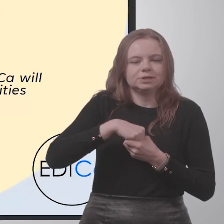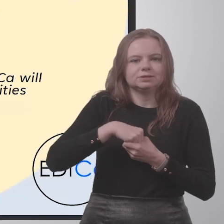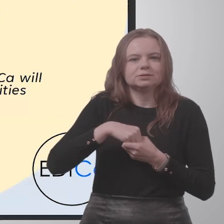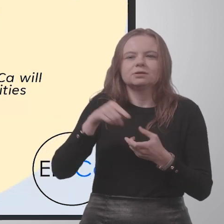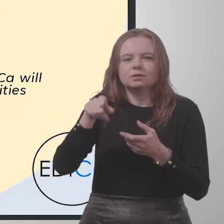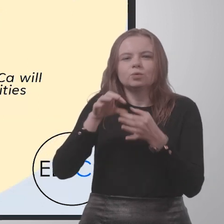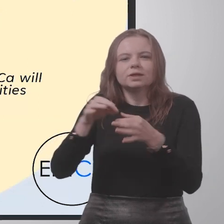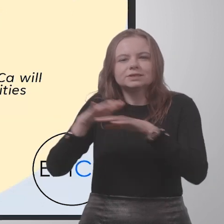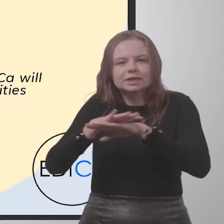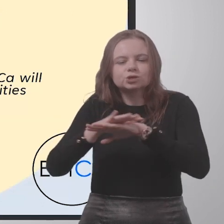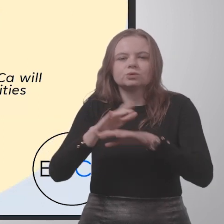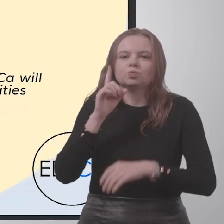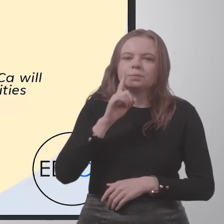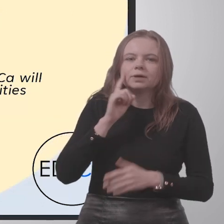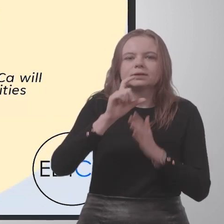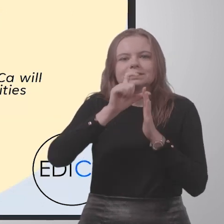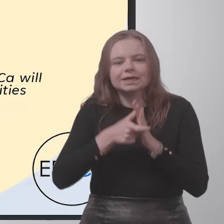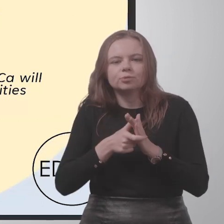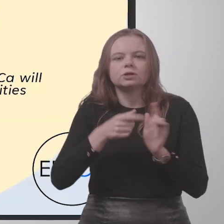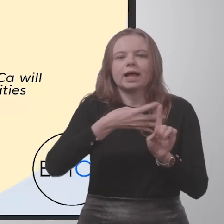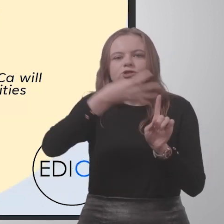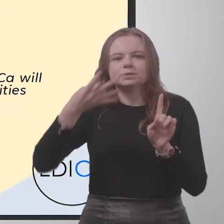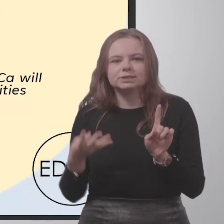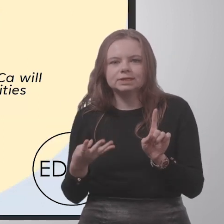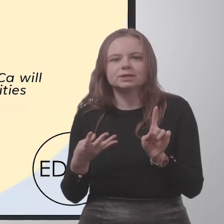intersection by women, disabled,